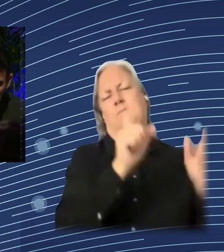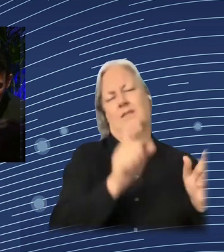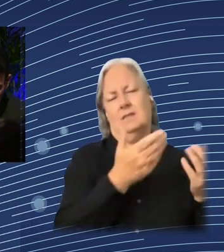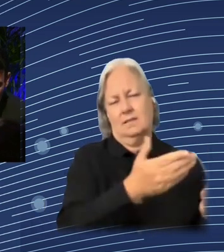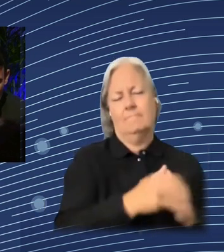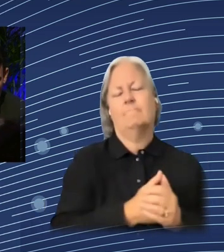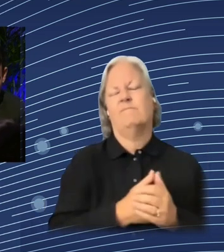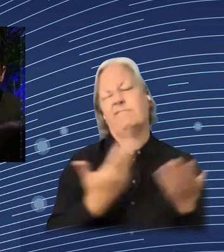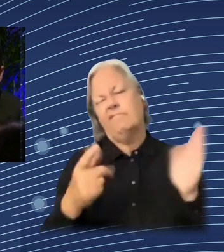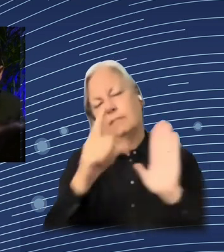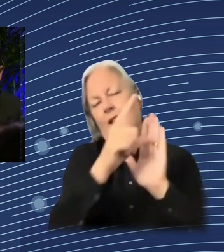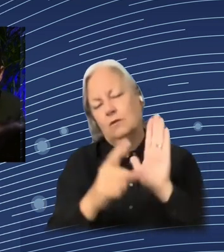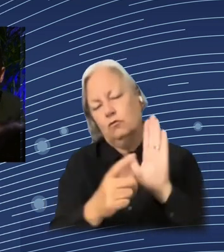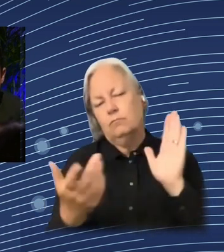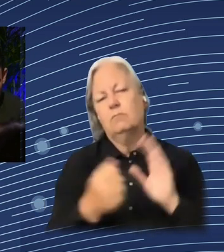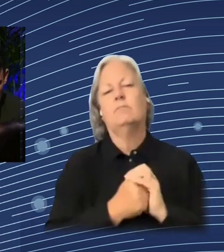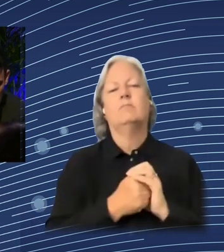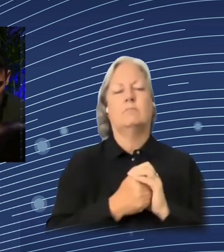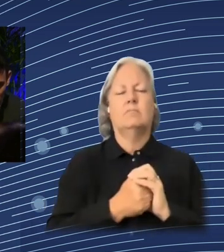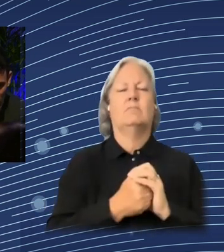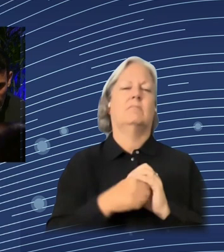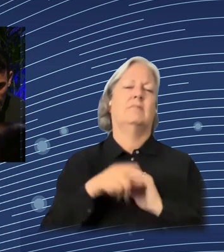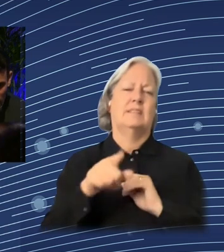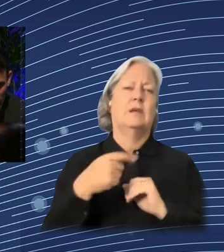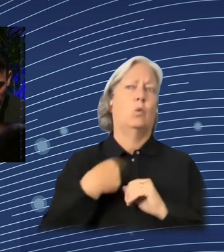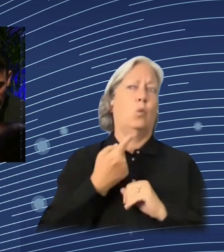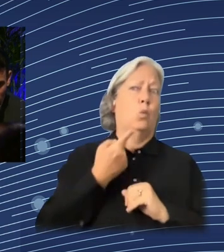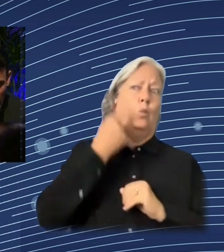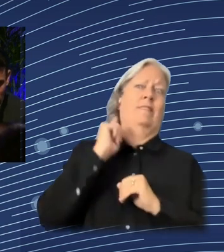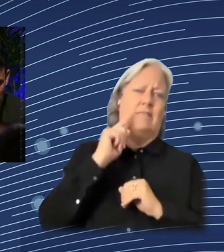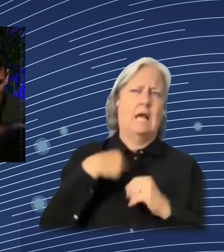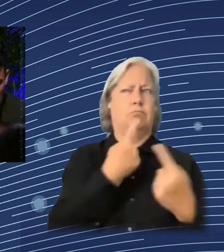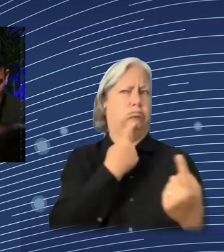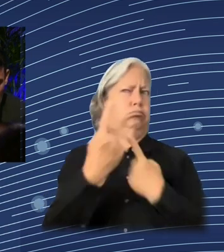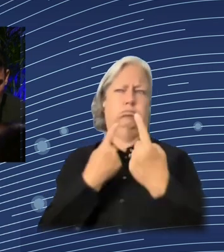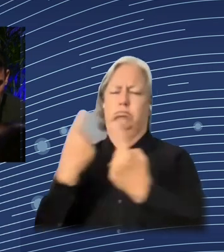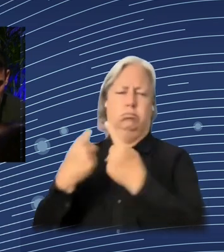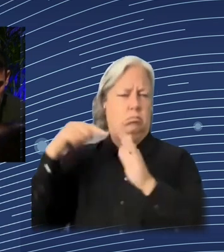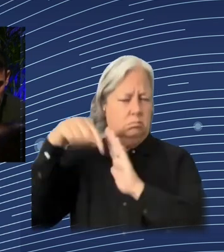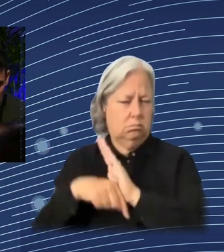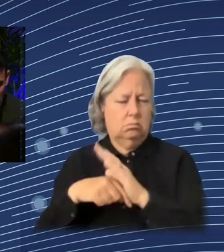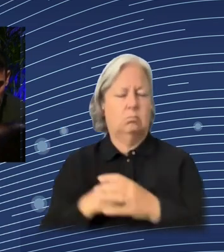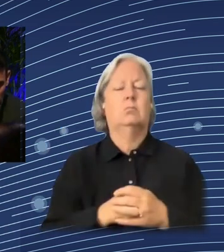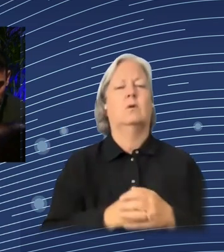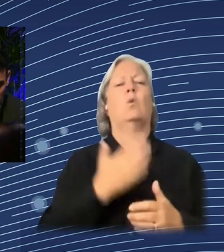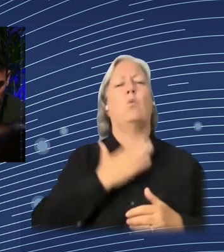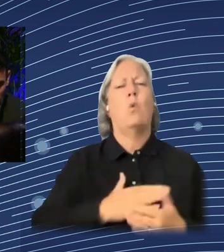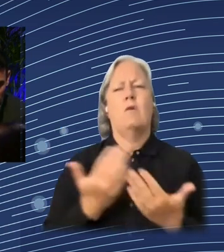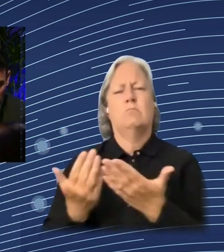obviously, being worked on, as we've discussed elaborately yesterday, involvement of the community,